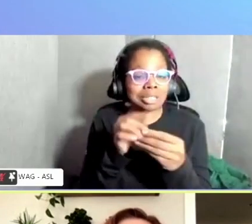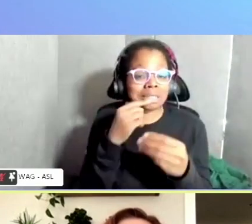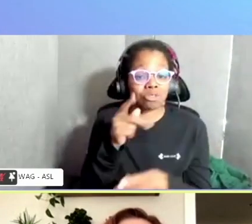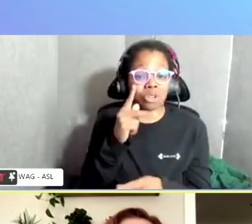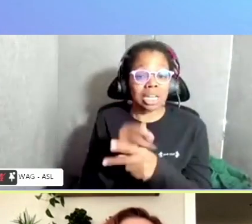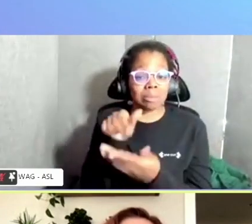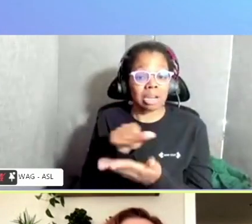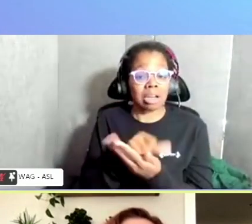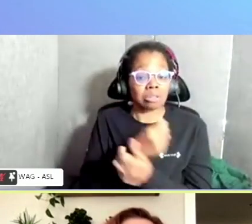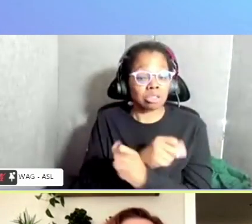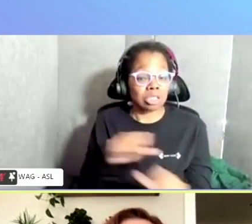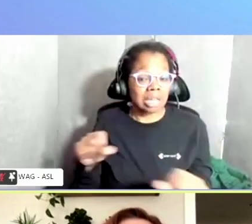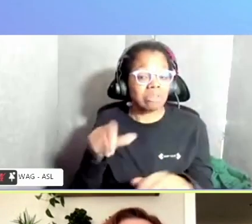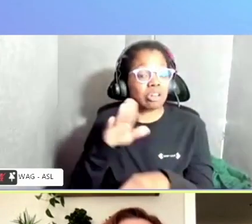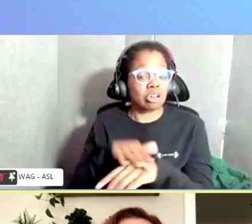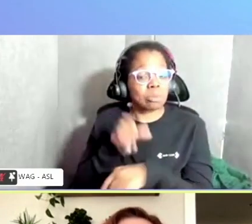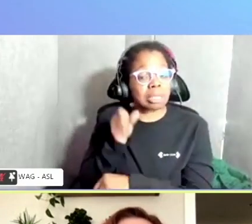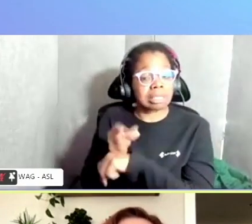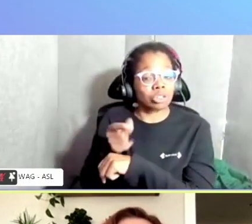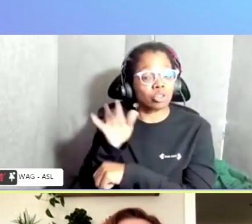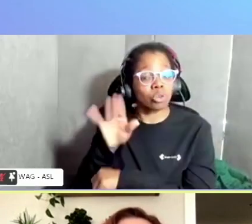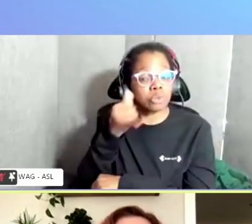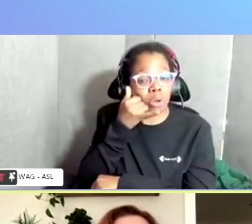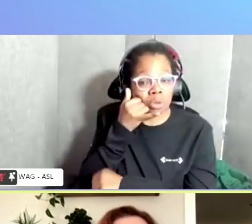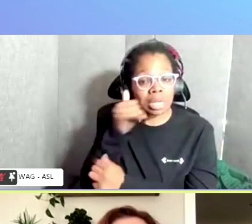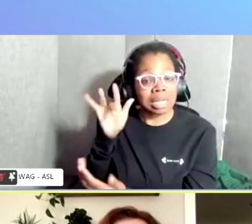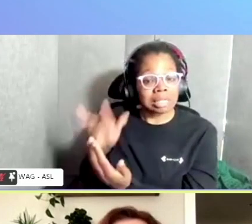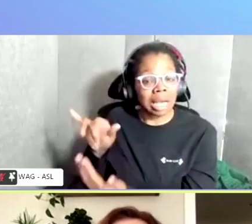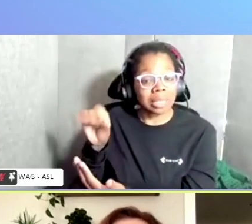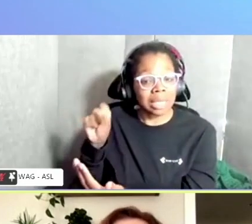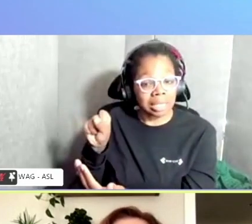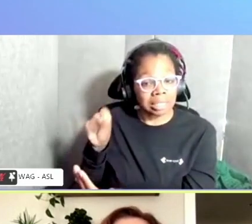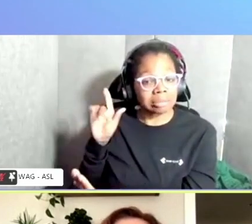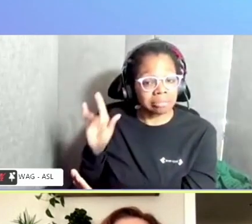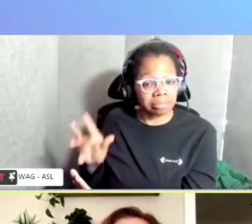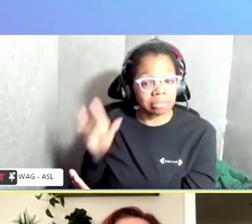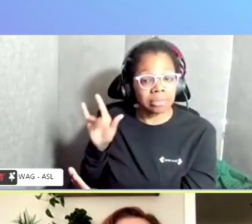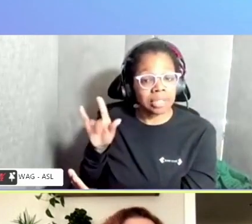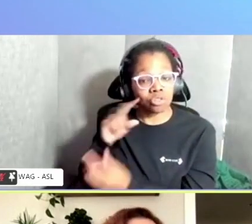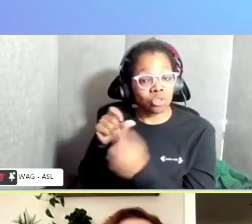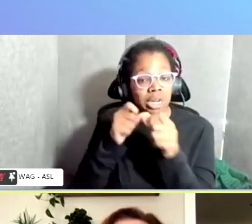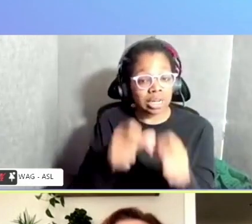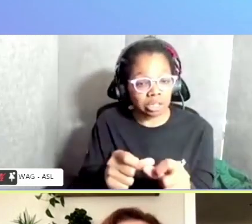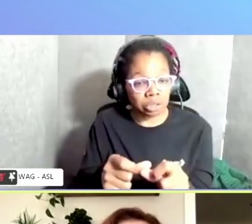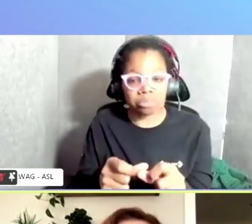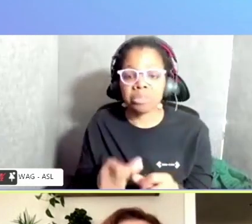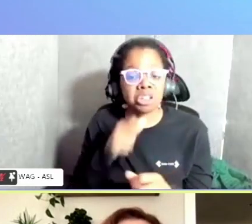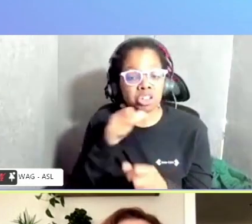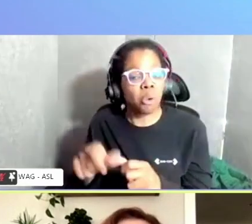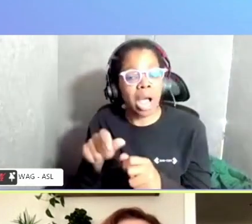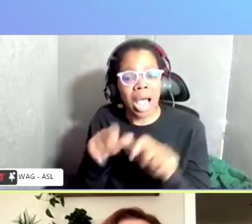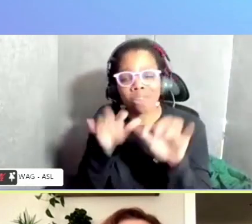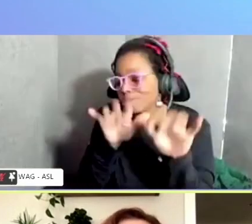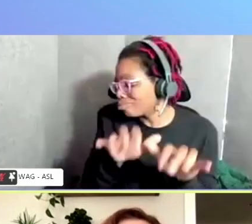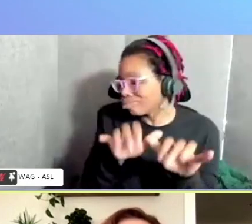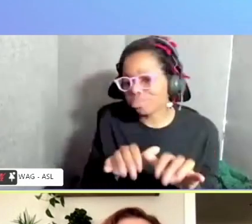account safer, a notification has been sent to your phone. Tap yes on the notification to continue. No transcription